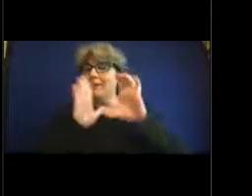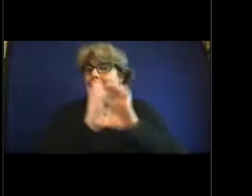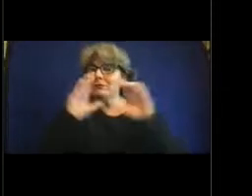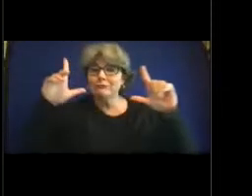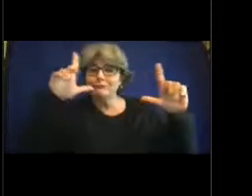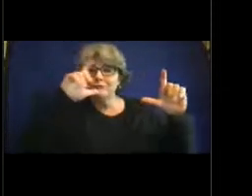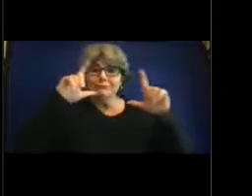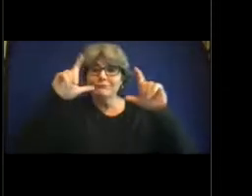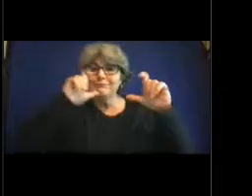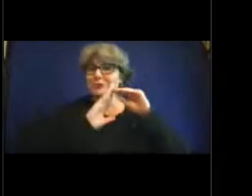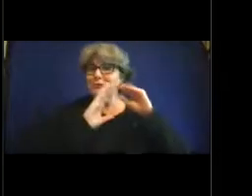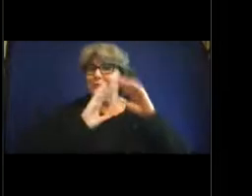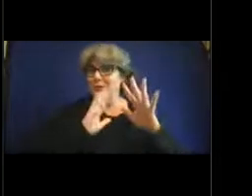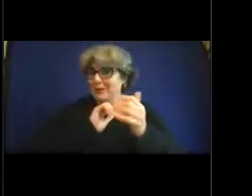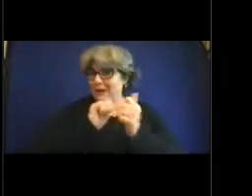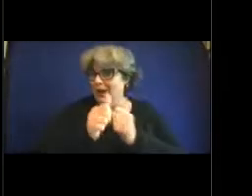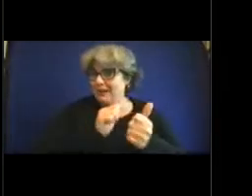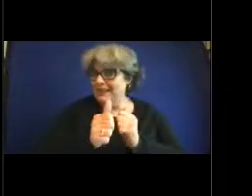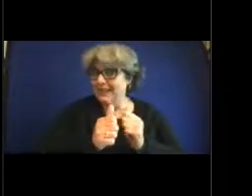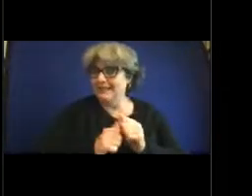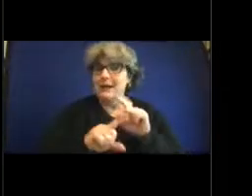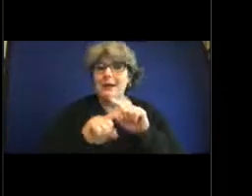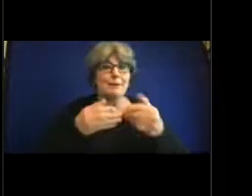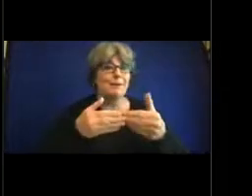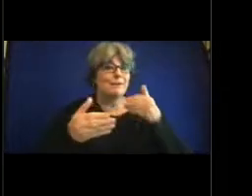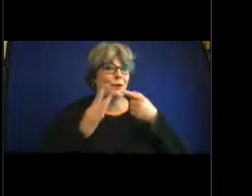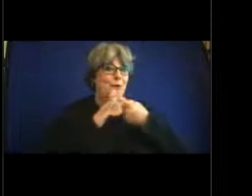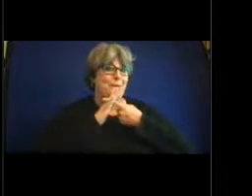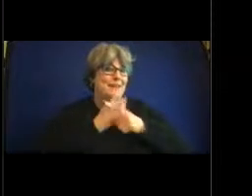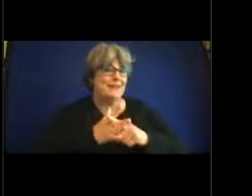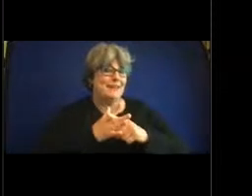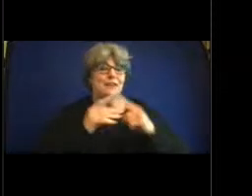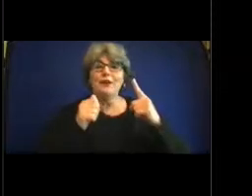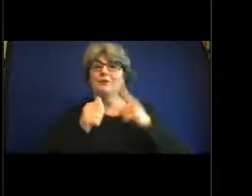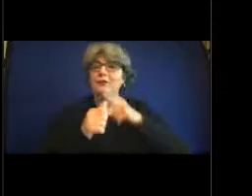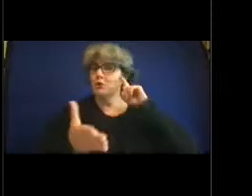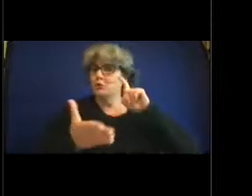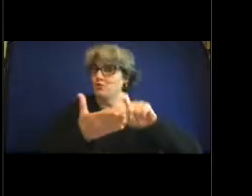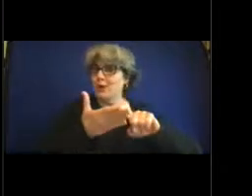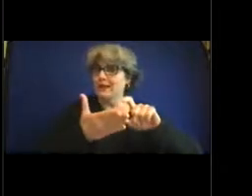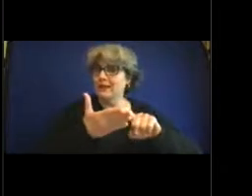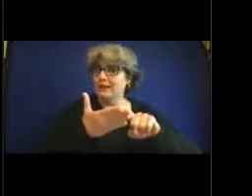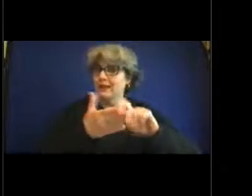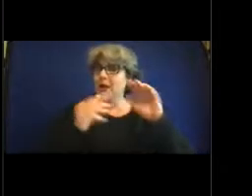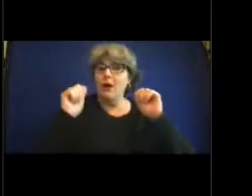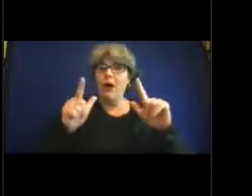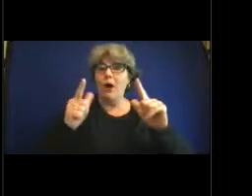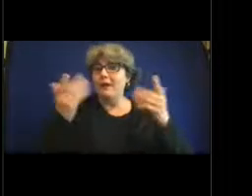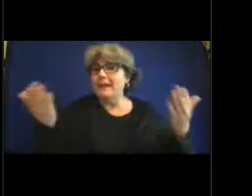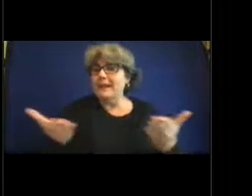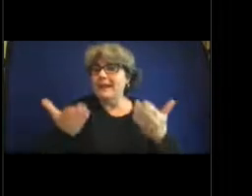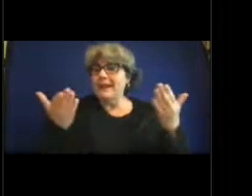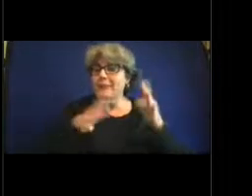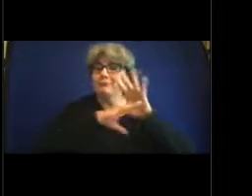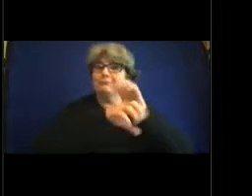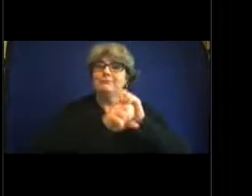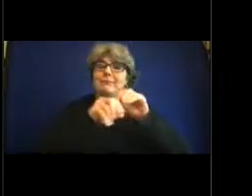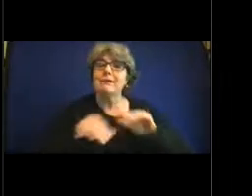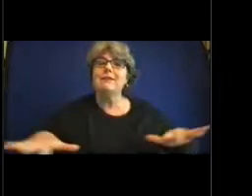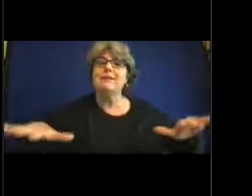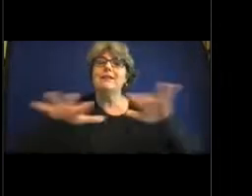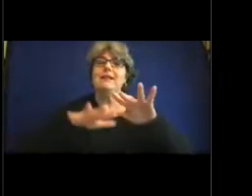Change Student Photo Contest. But before we start, we would like to recognize that we're all coming to you from the traditional lands